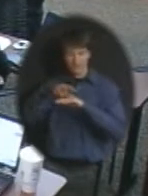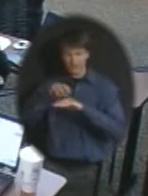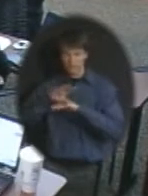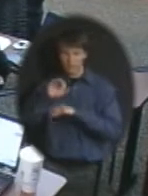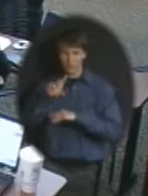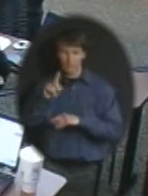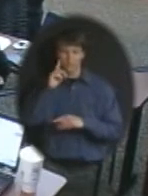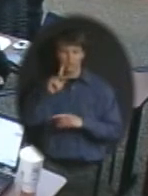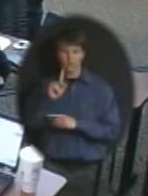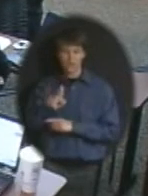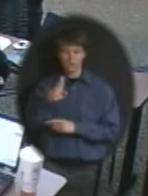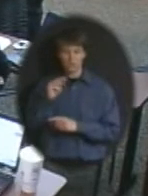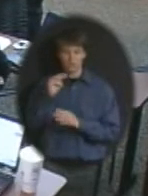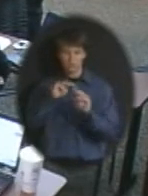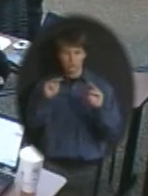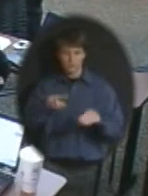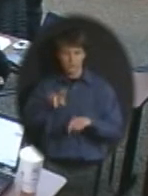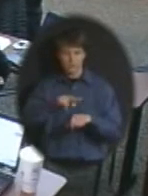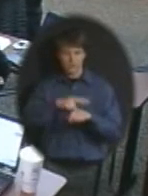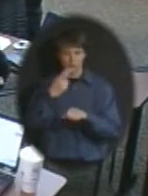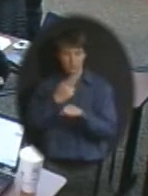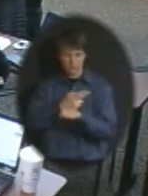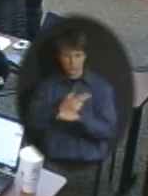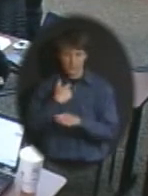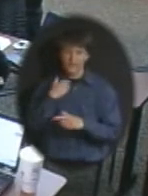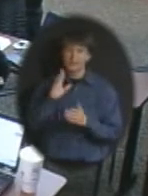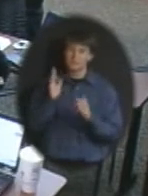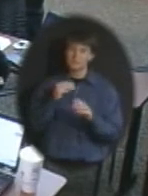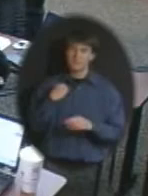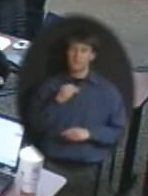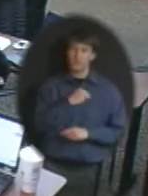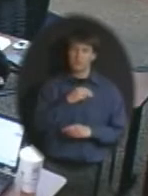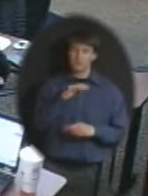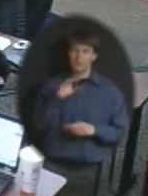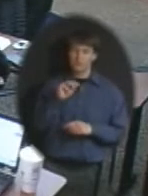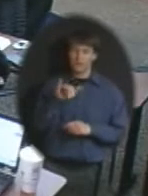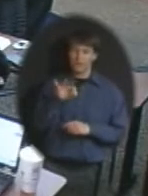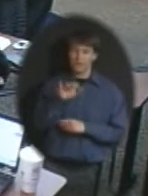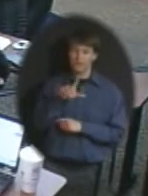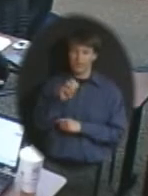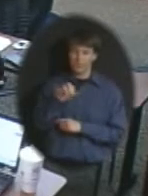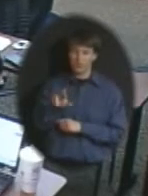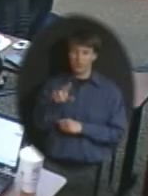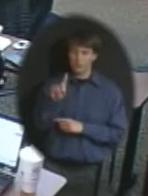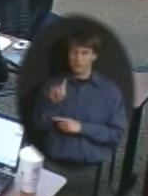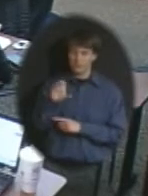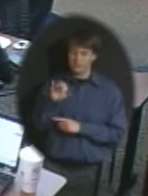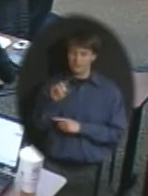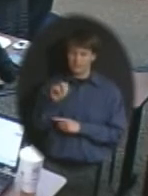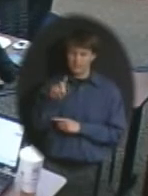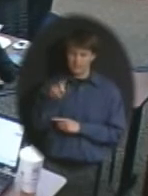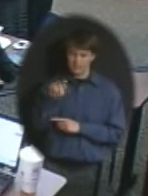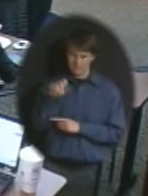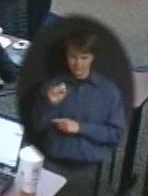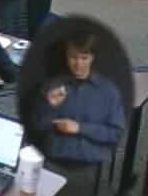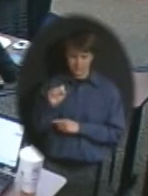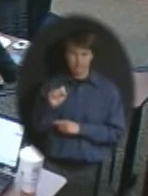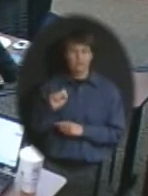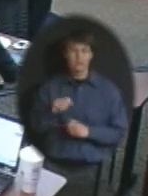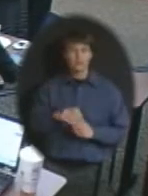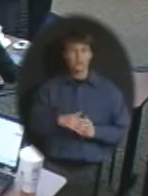KU Museum of Natural History, and was a member of the General Society of Mayflower Descendants and the Kansas Society of the Sons of the American